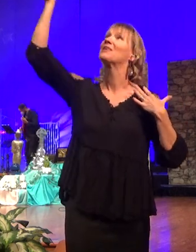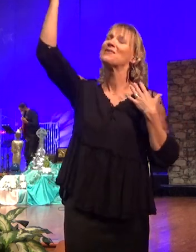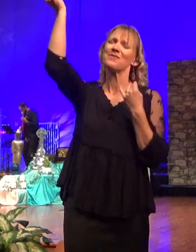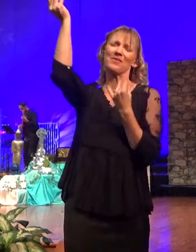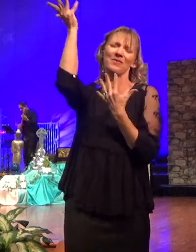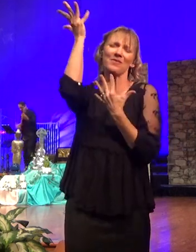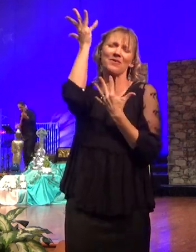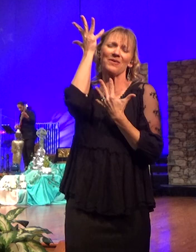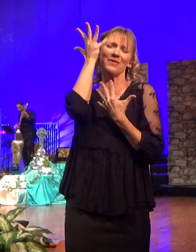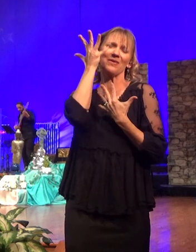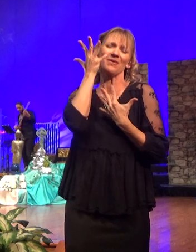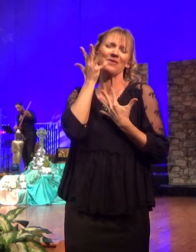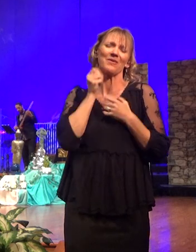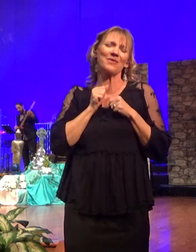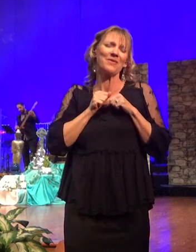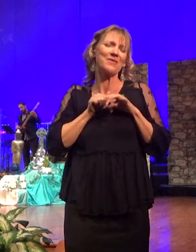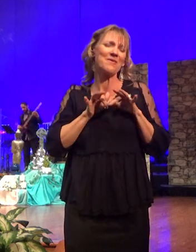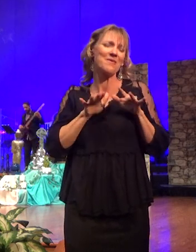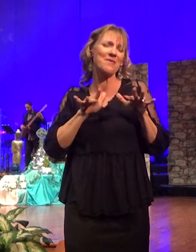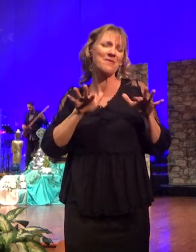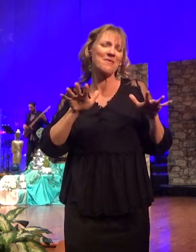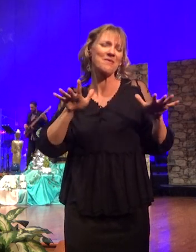move through